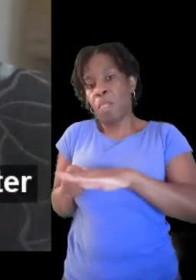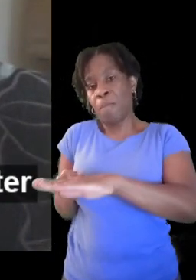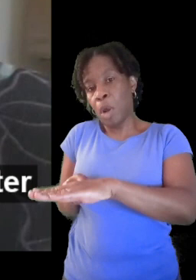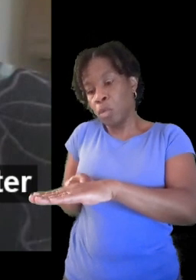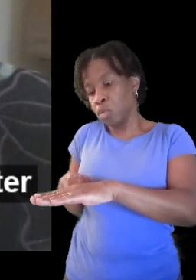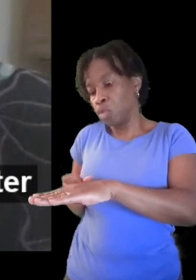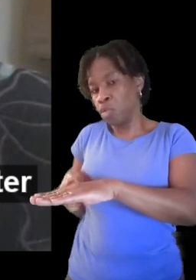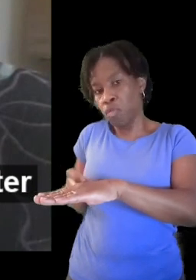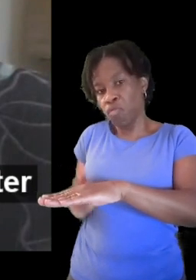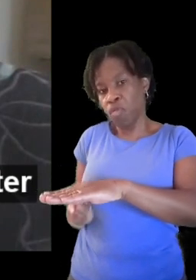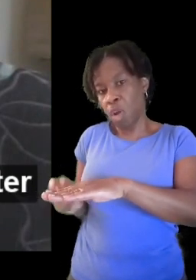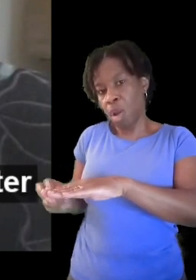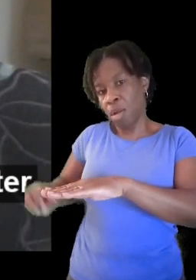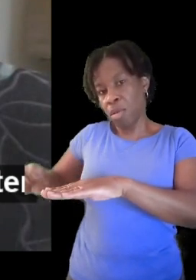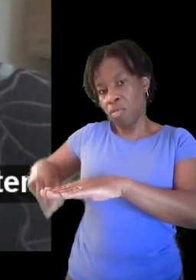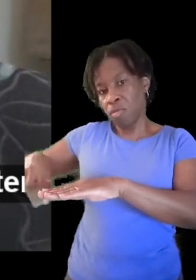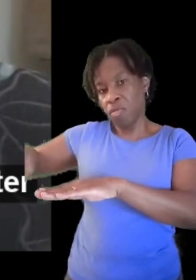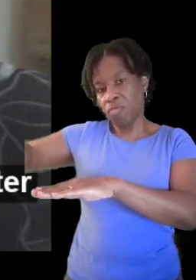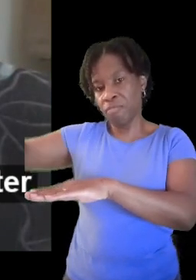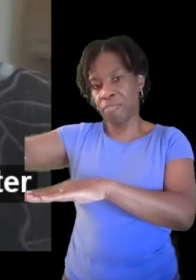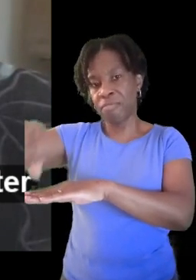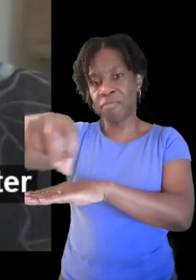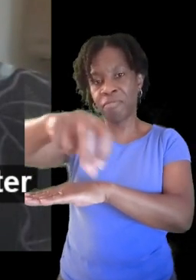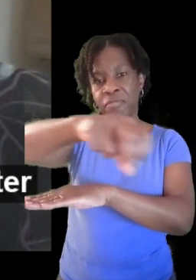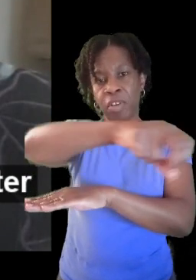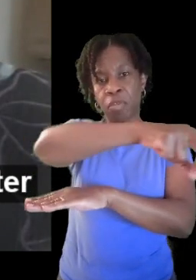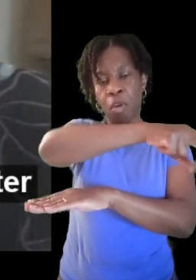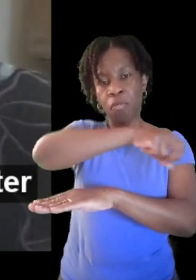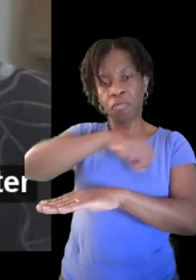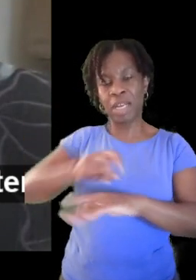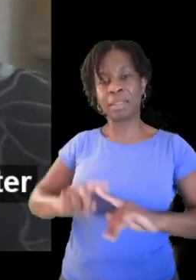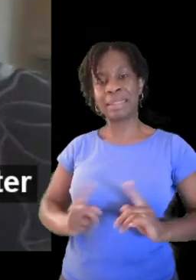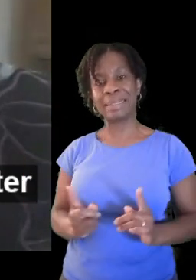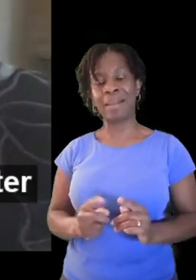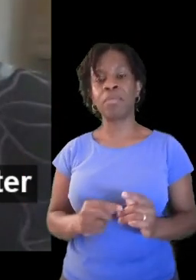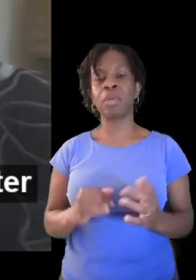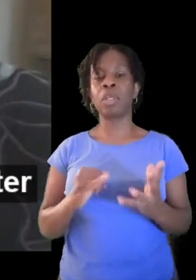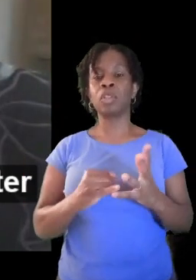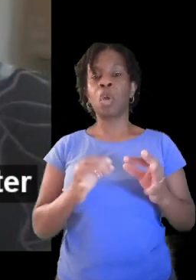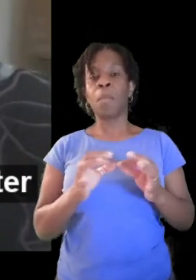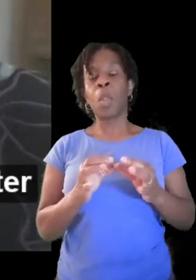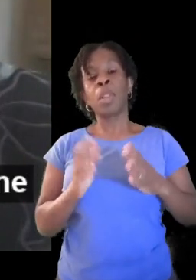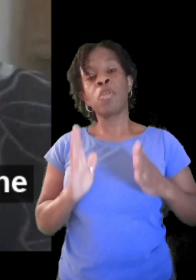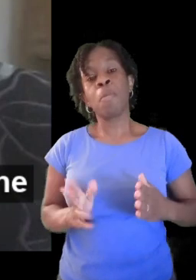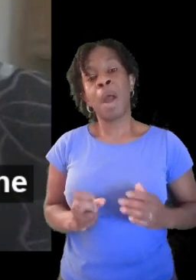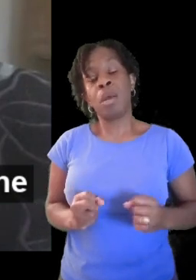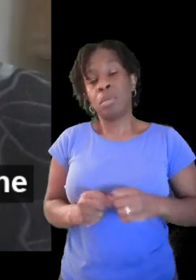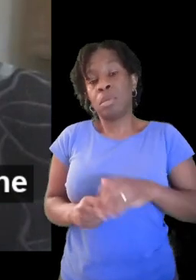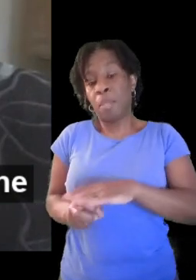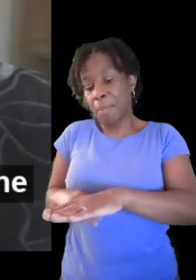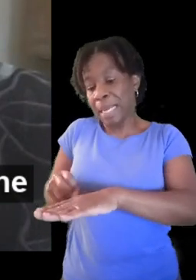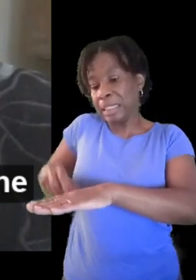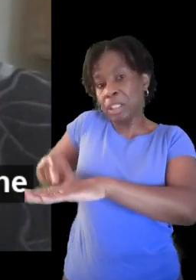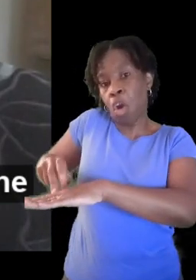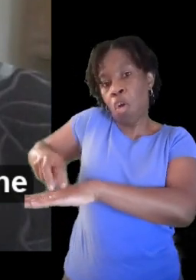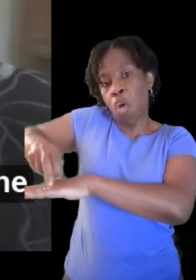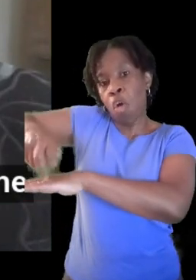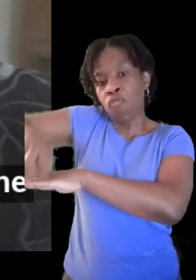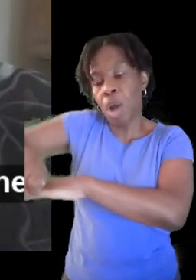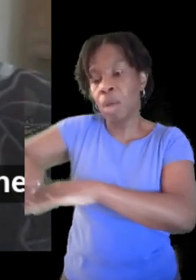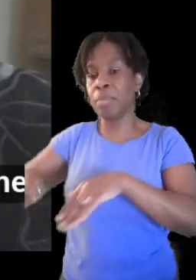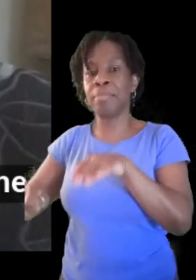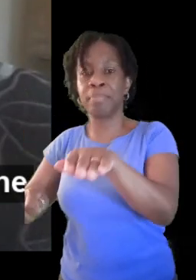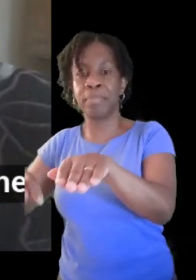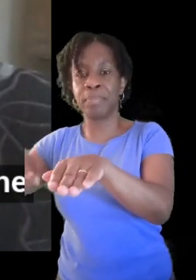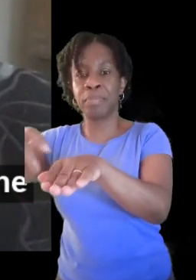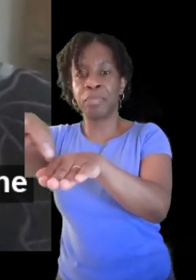step on each base as you round the diamond. A batter who hits the ball, then runs around the diamond and doesn't